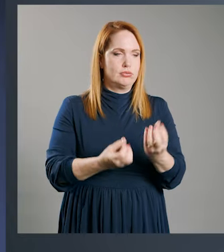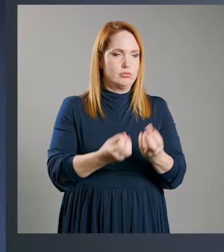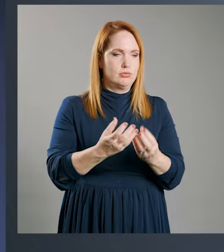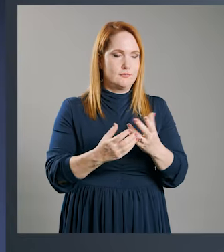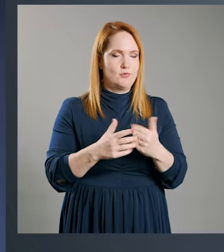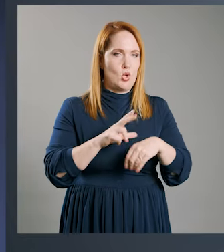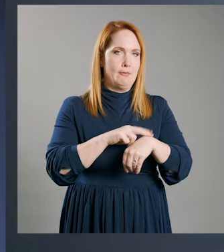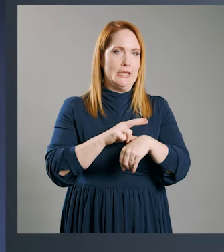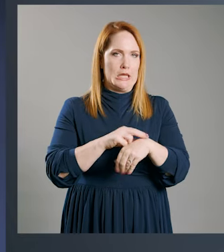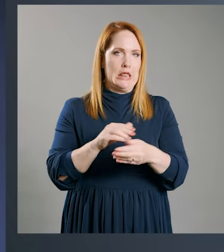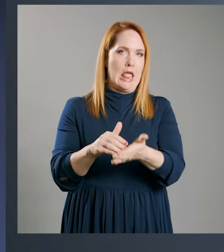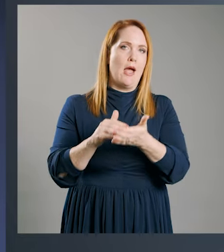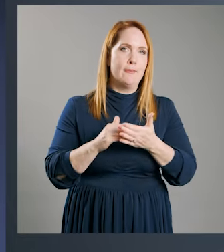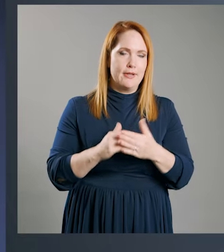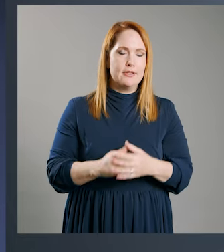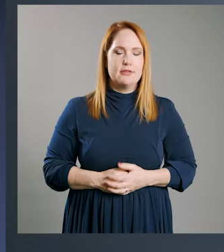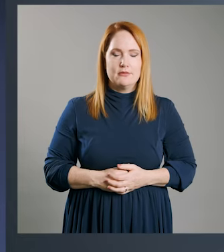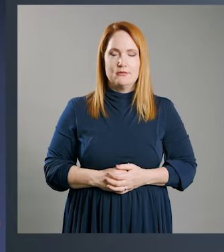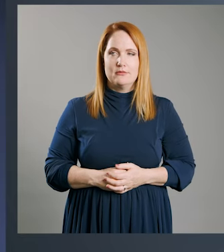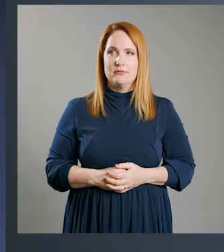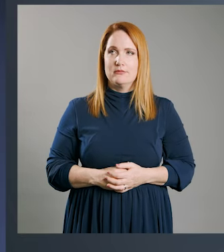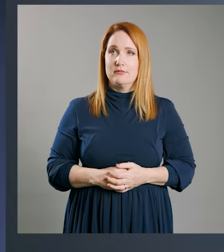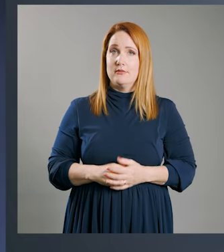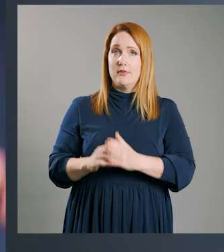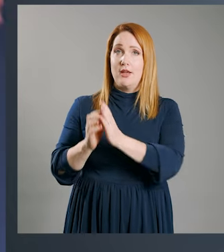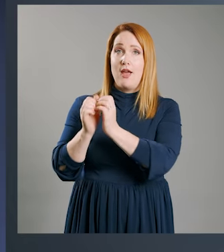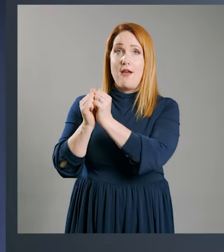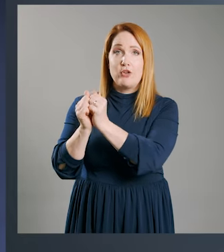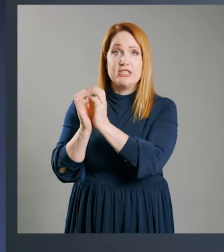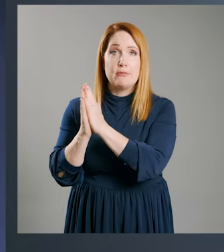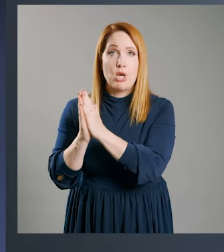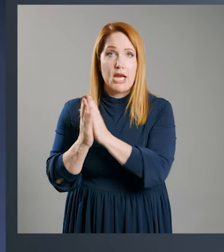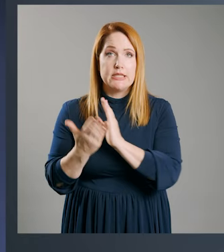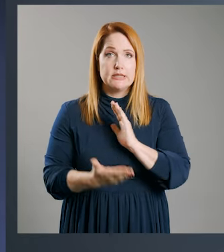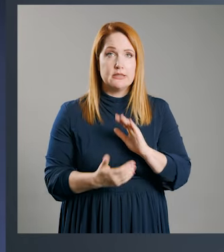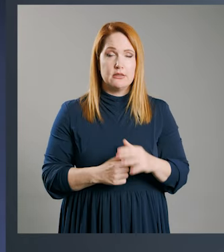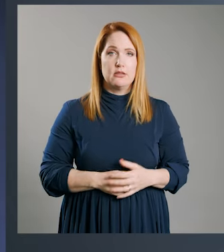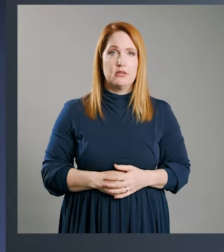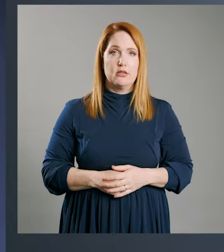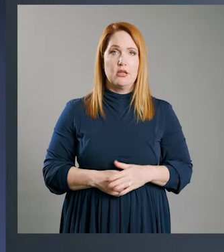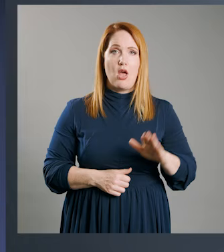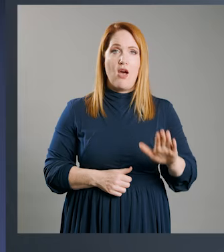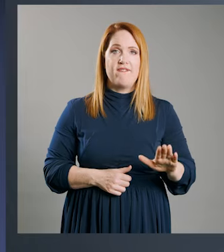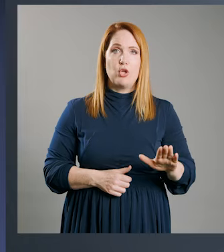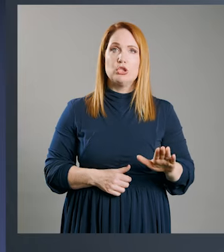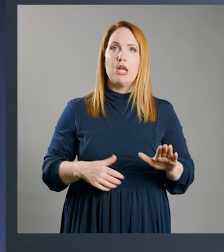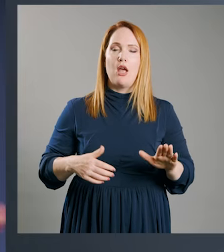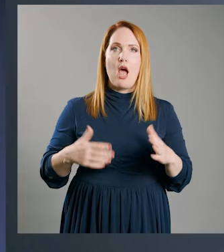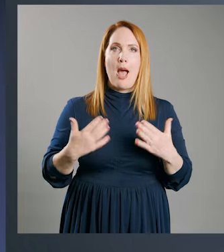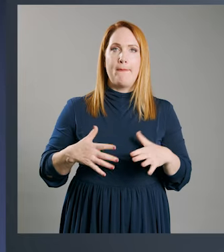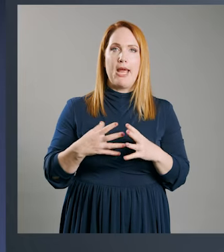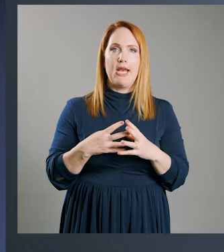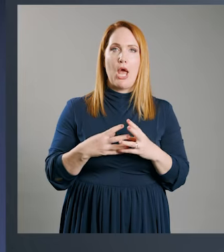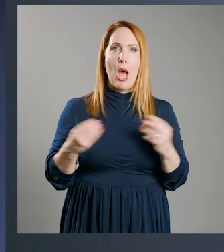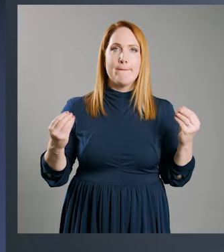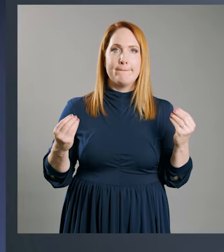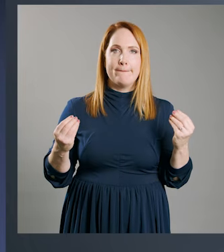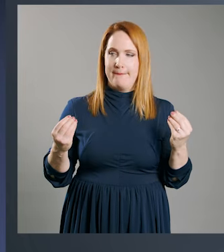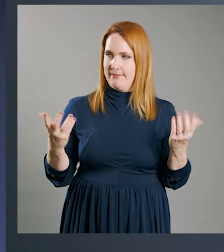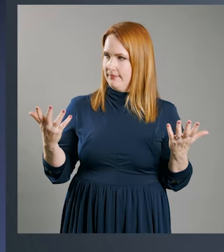expensive medical attention in the meantime. Well, my friends prayed. And all the pain